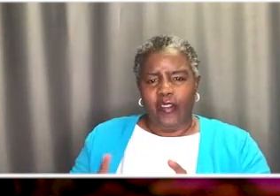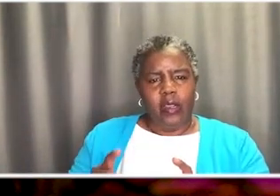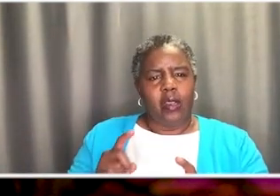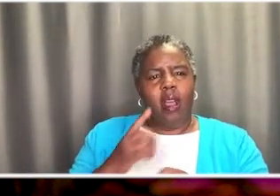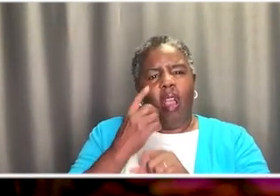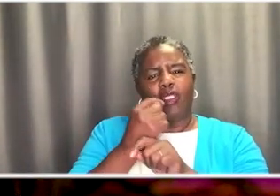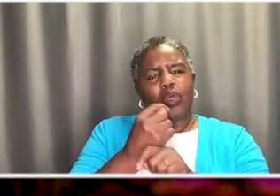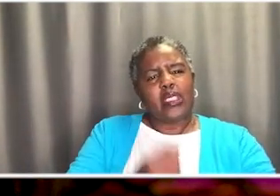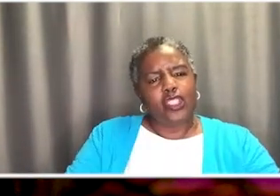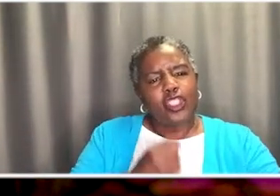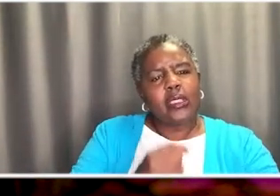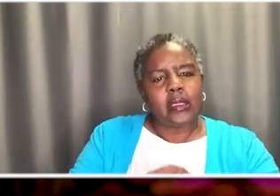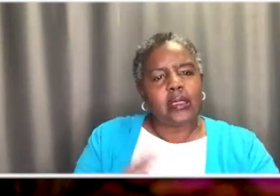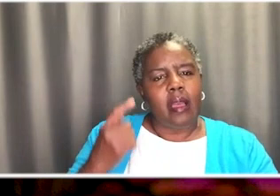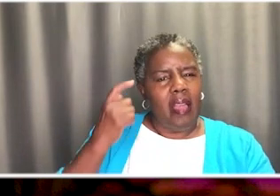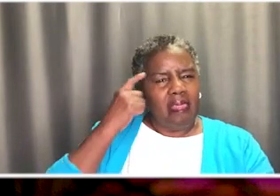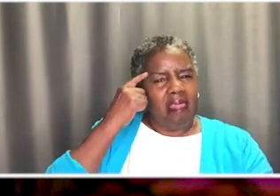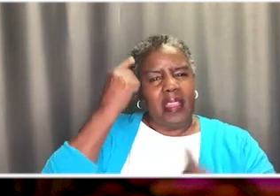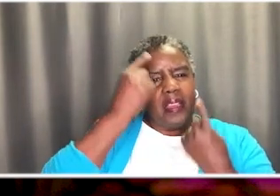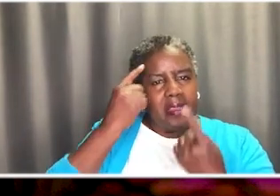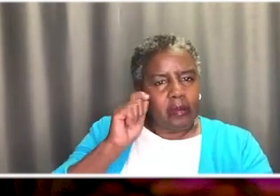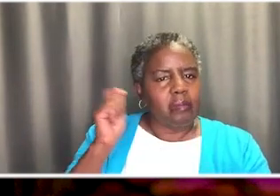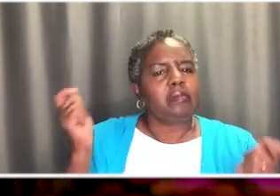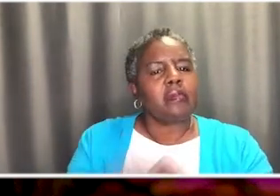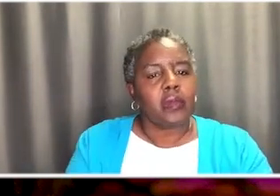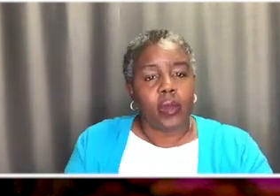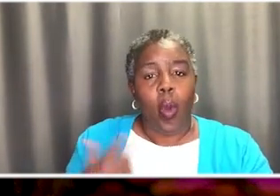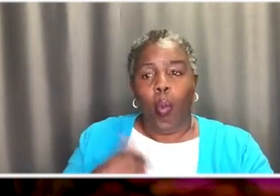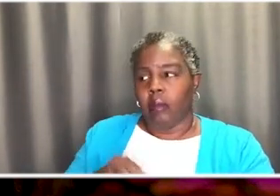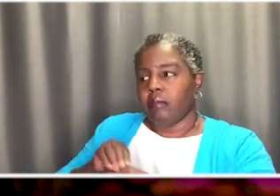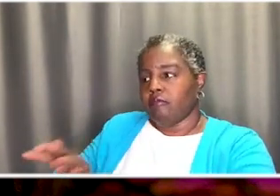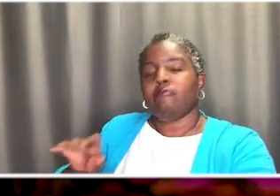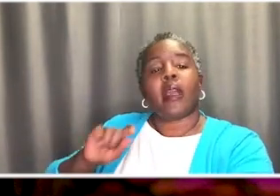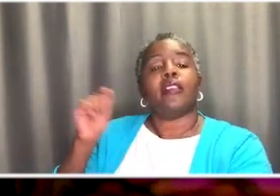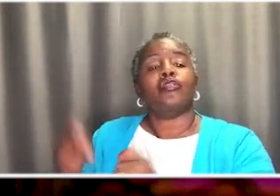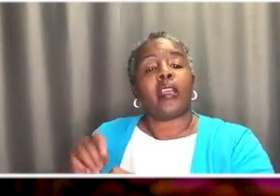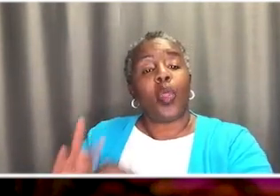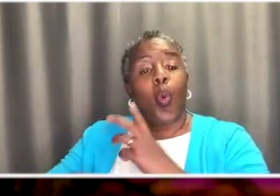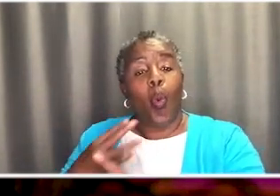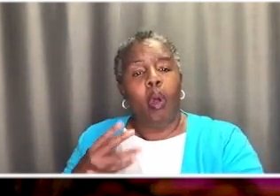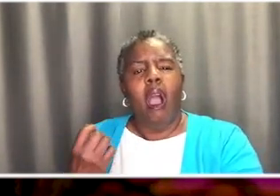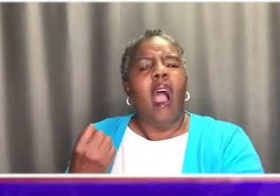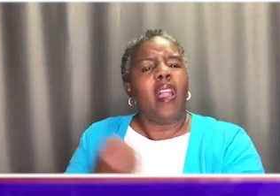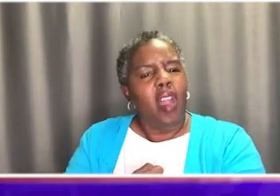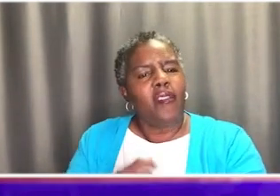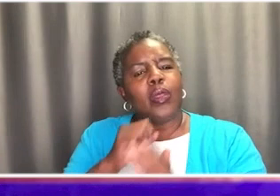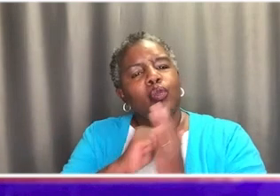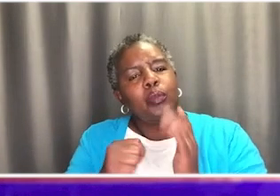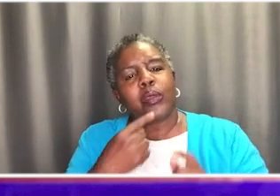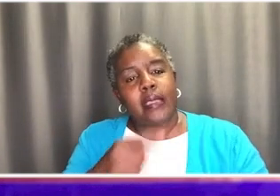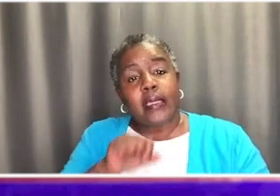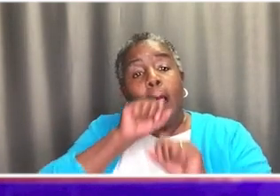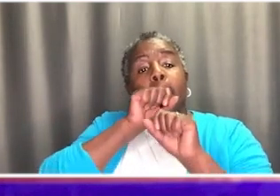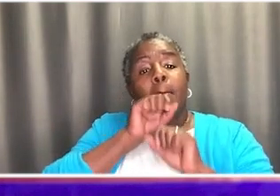mindsets, we must begin to transform this world. I love the scripture that says,